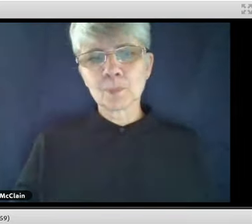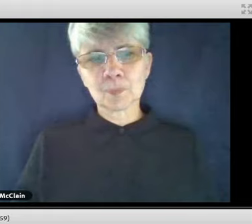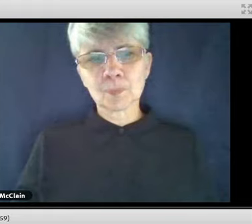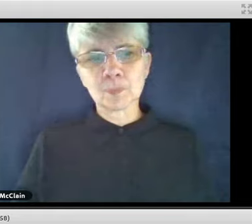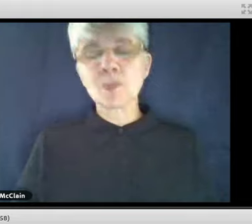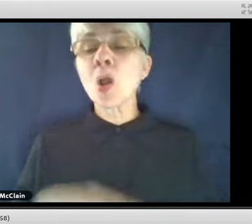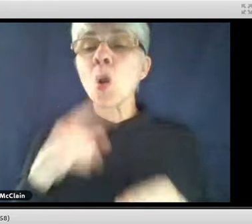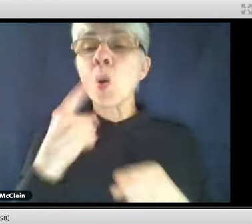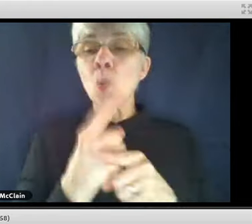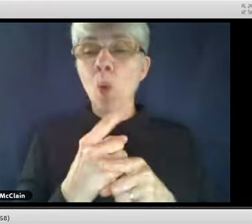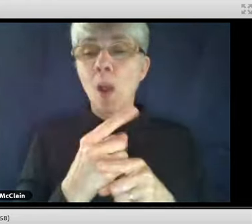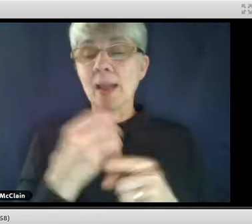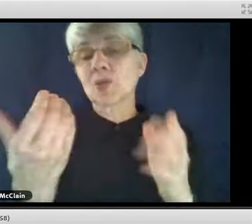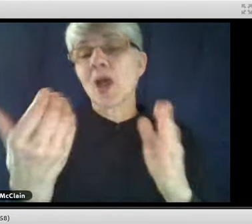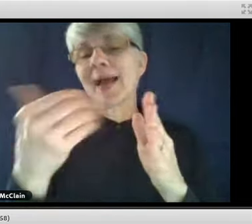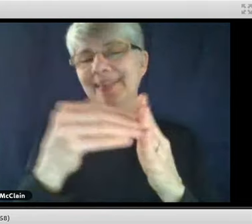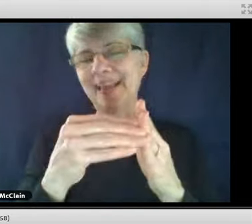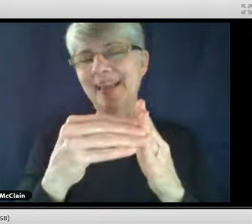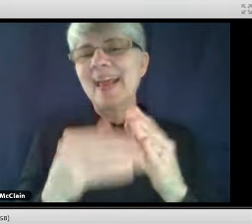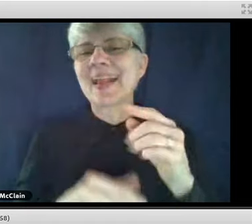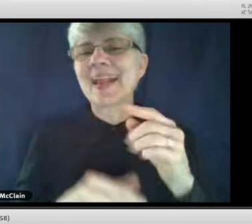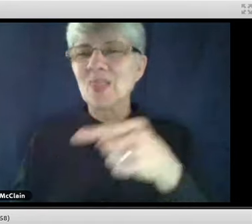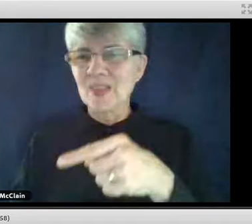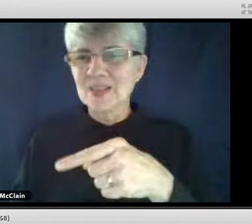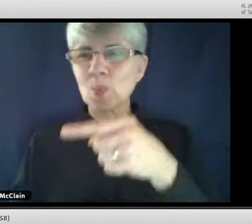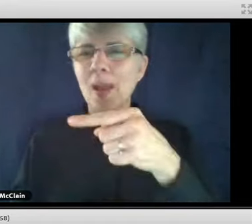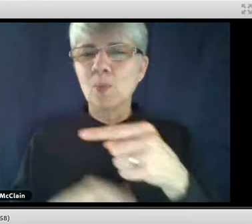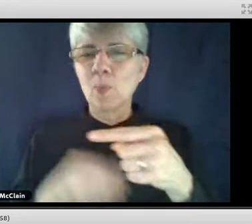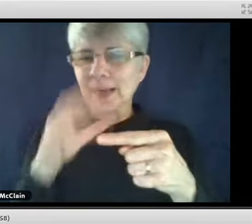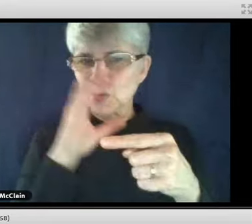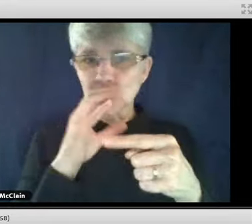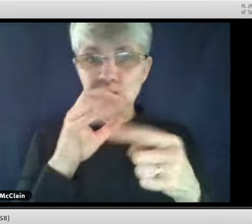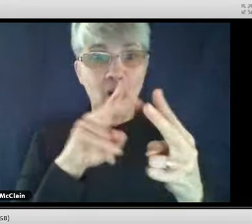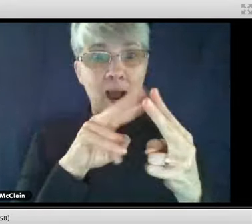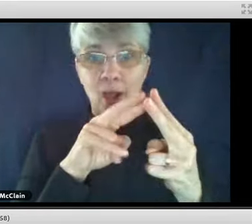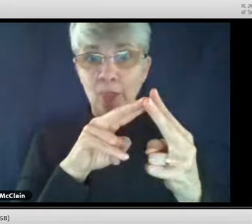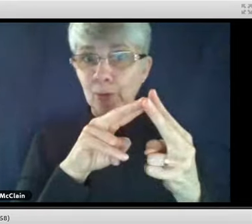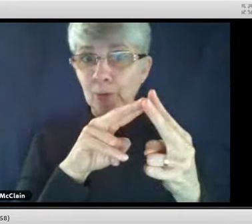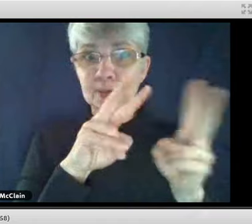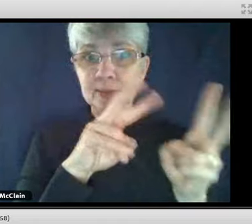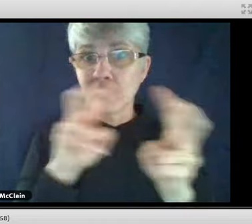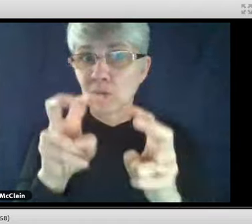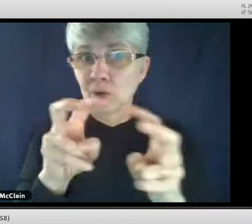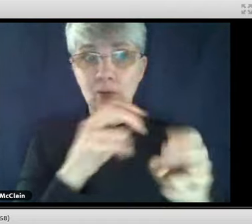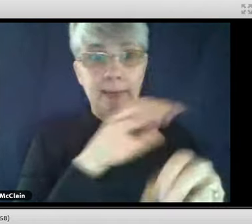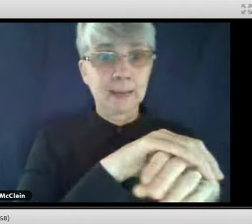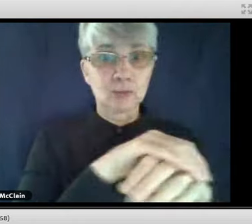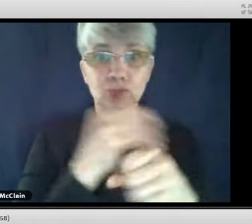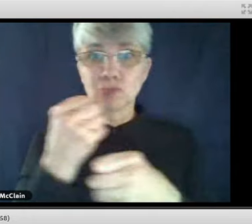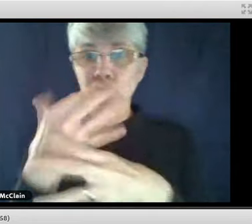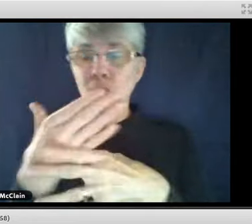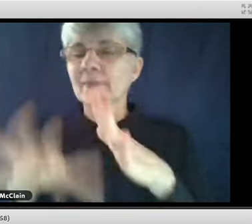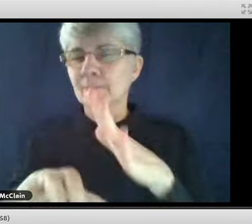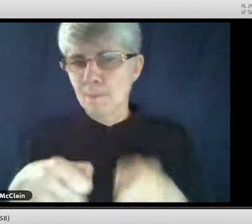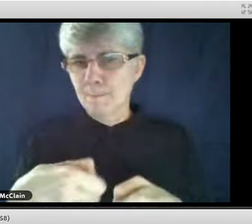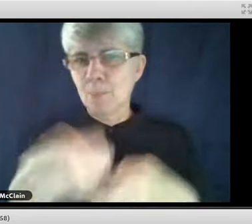Right. So this way, once again, this way we can search for either one of these titles and still find this. Yeah.